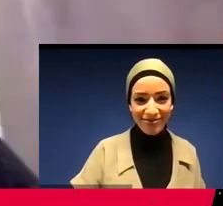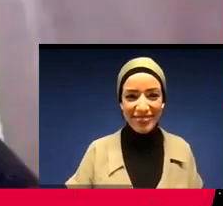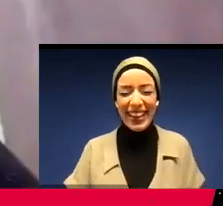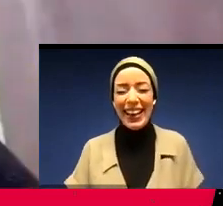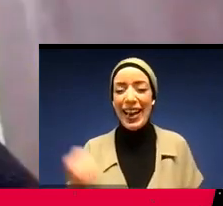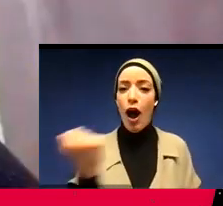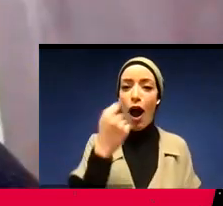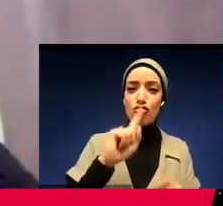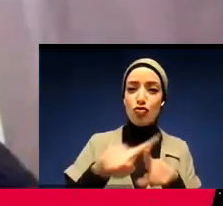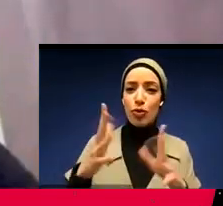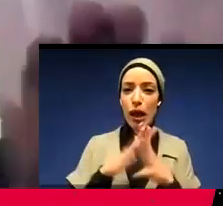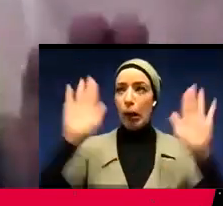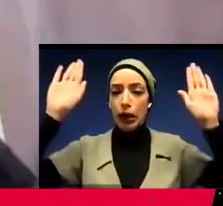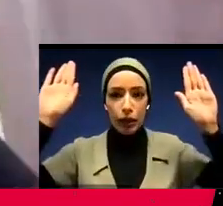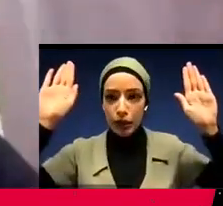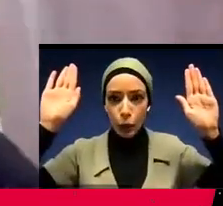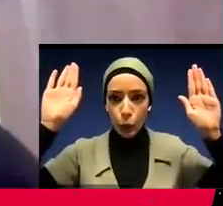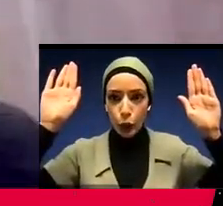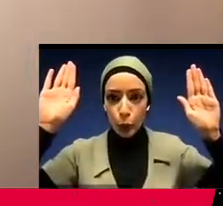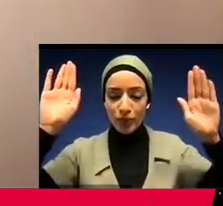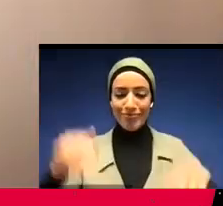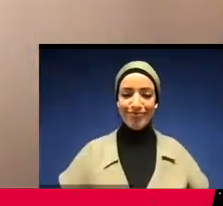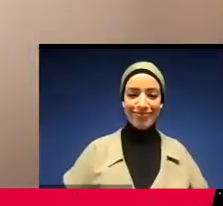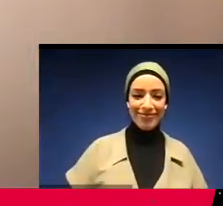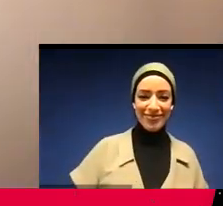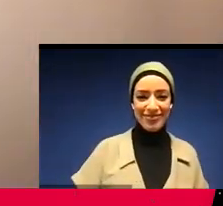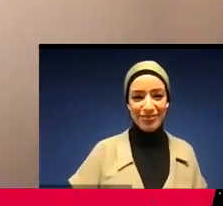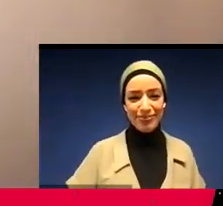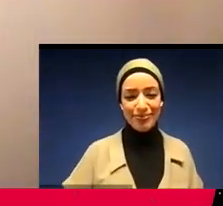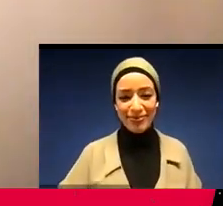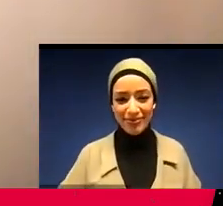I was about to respond with hands up.